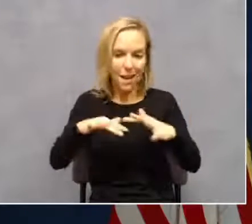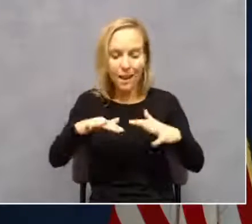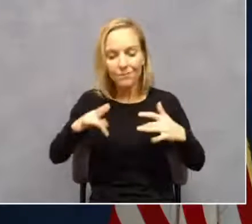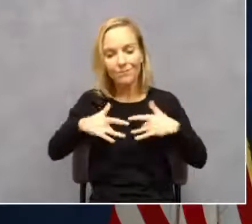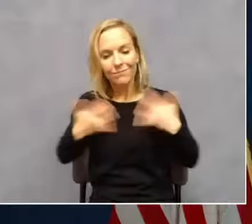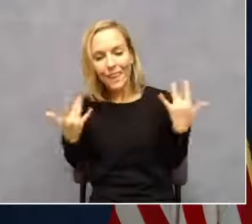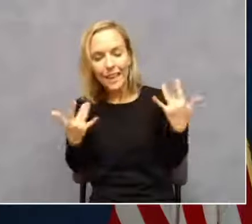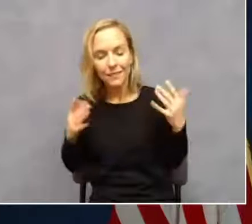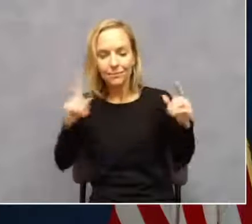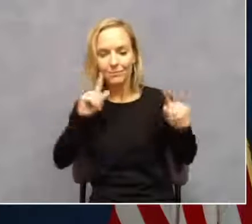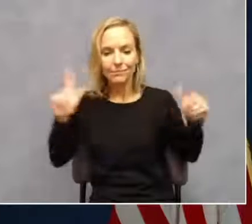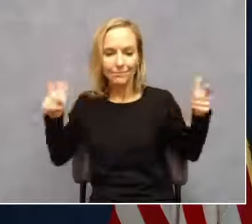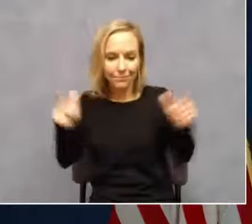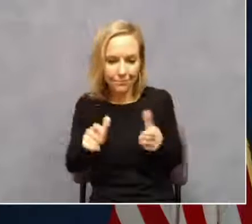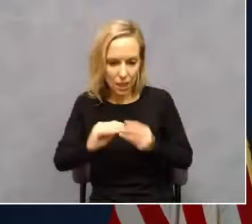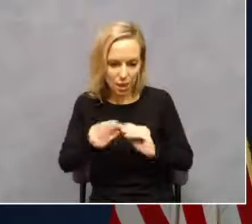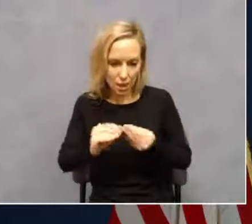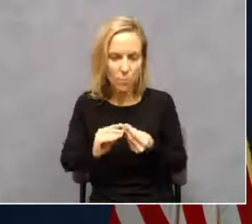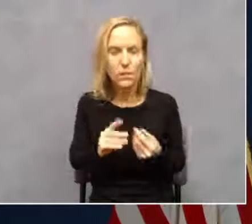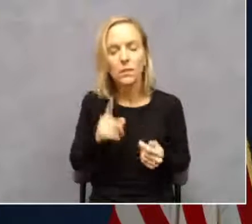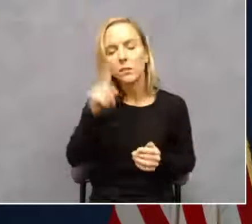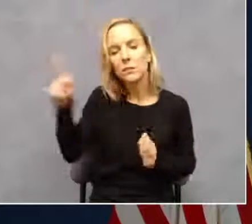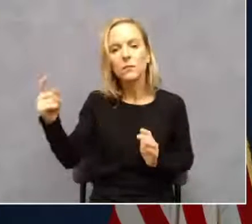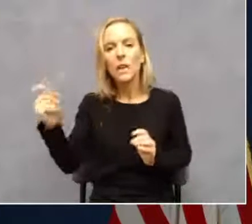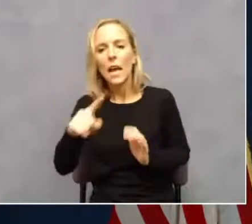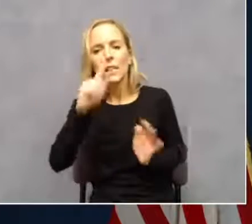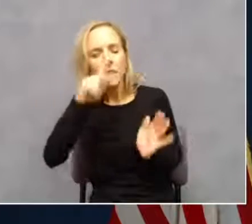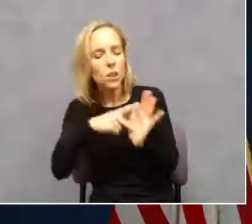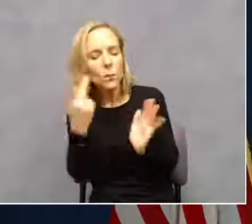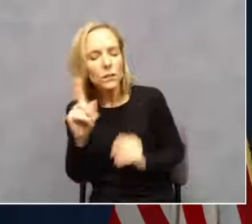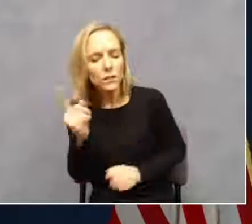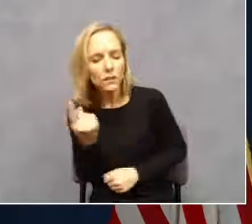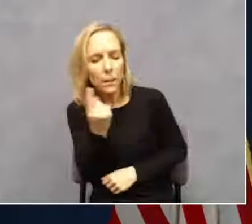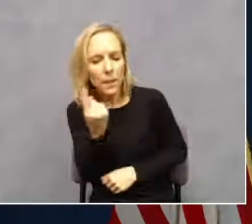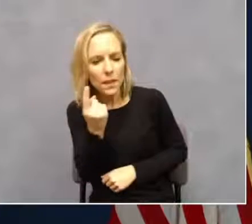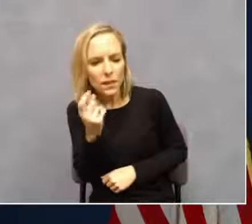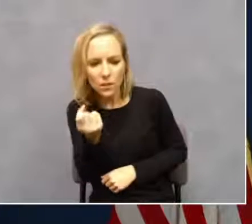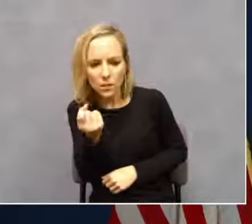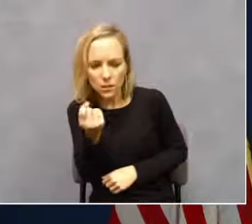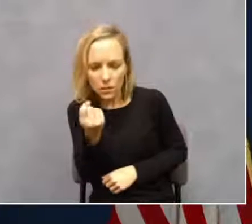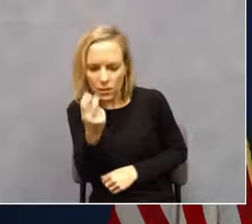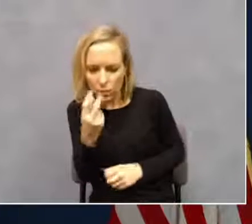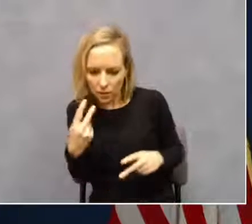check something, I think, Governor, you said 12 deaths at Thompson Hood.